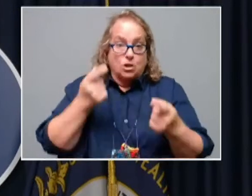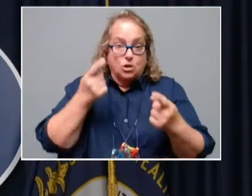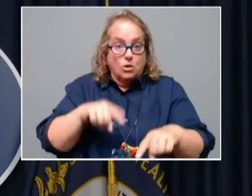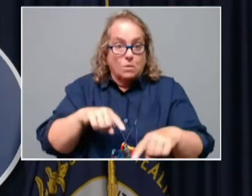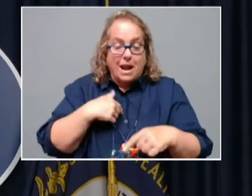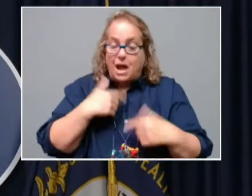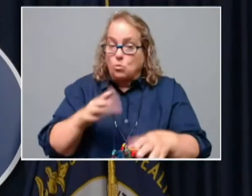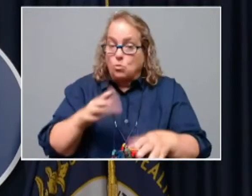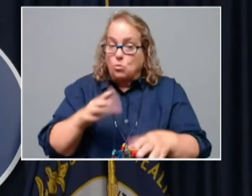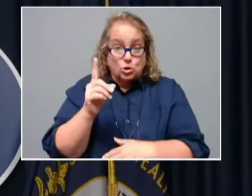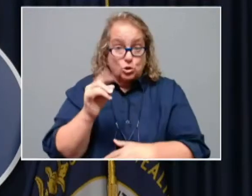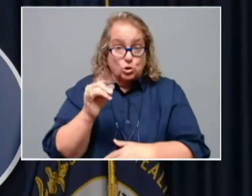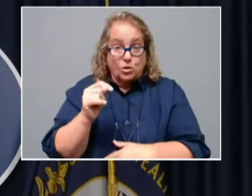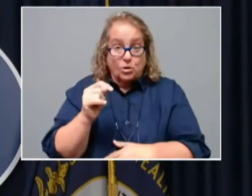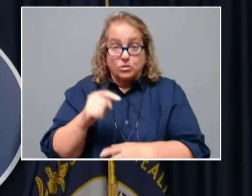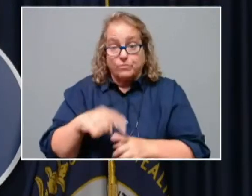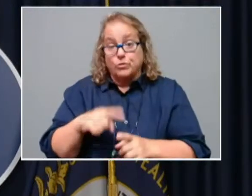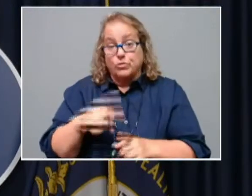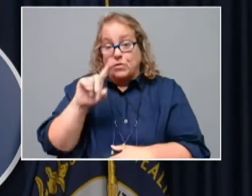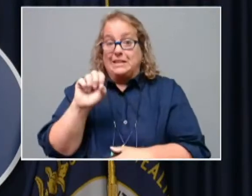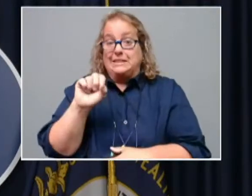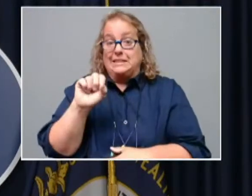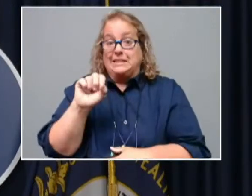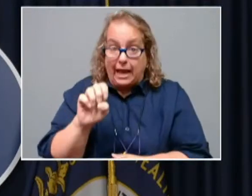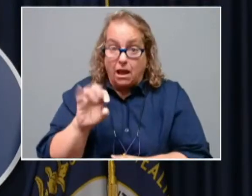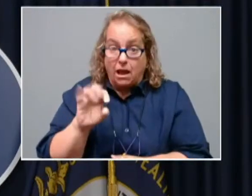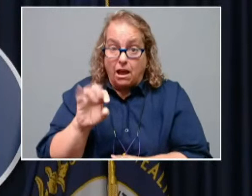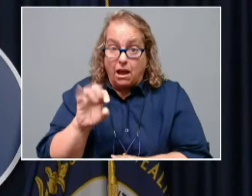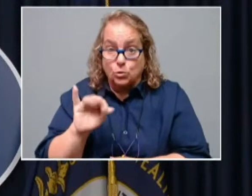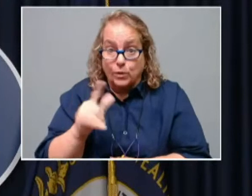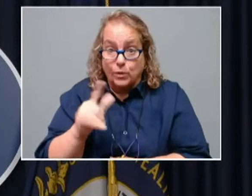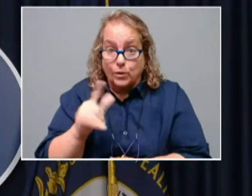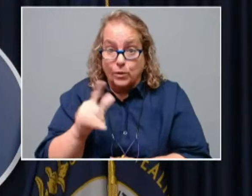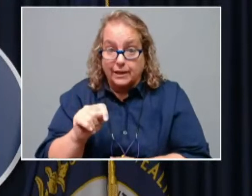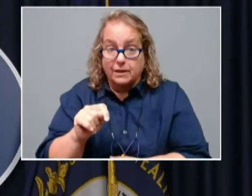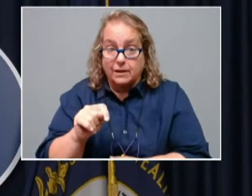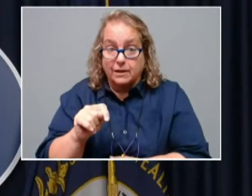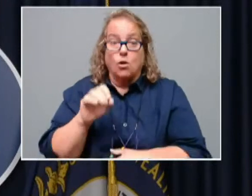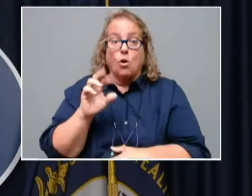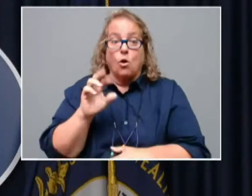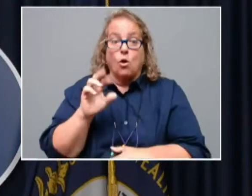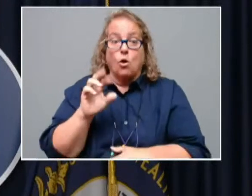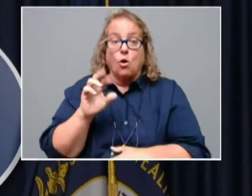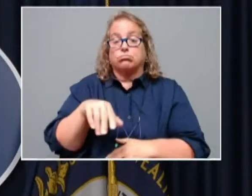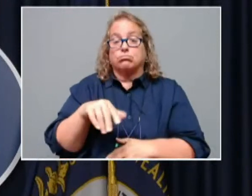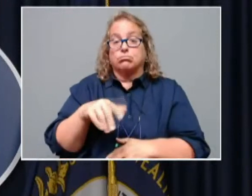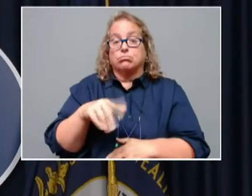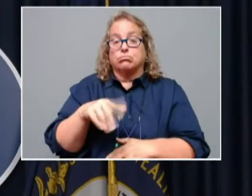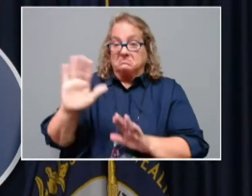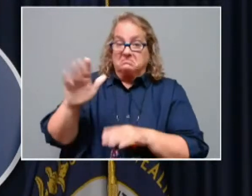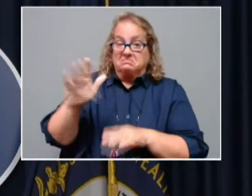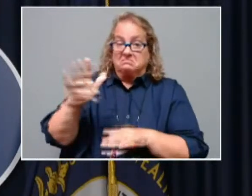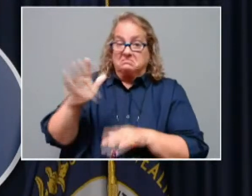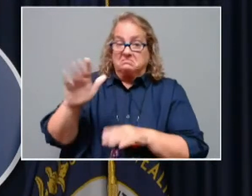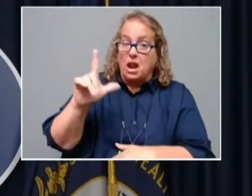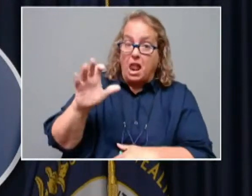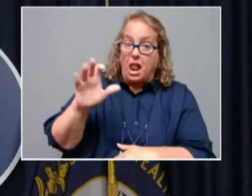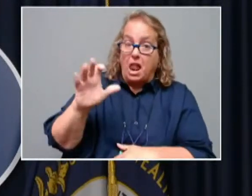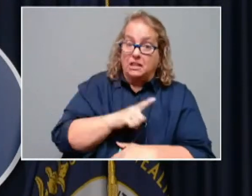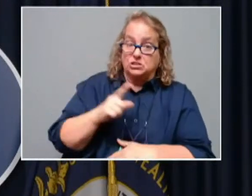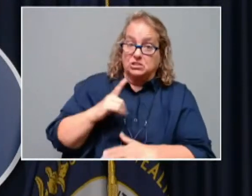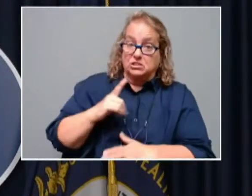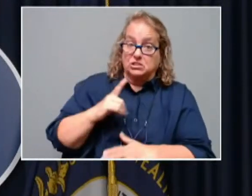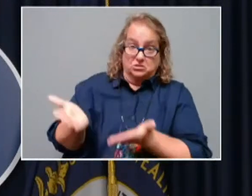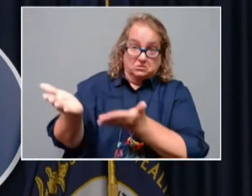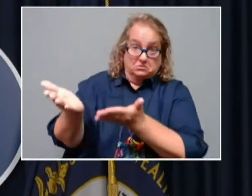just to do it. I don't want to do it just to pass the football and say good luck. I want to try to do it in a way that gives us the best